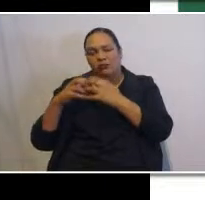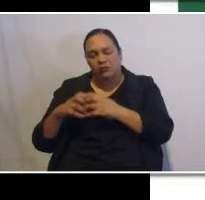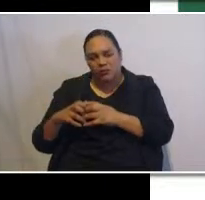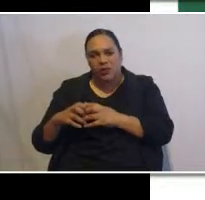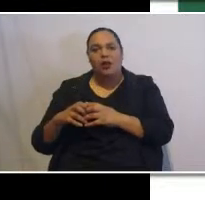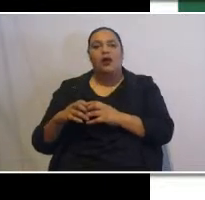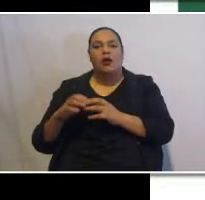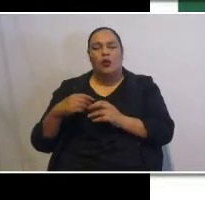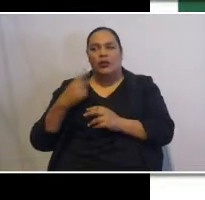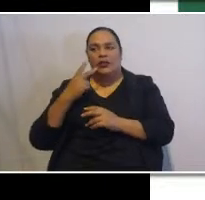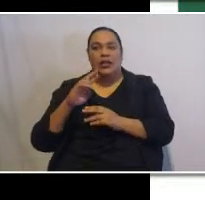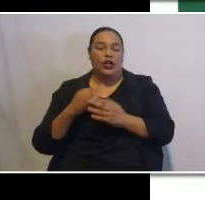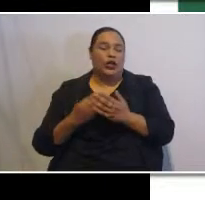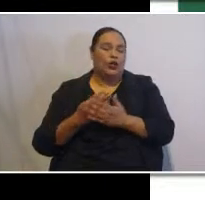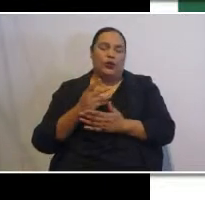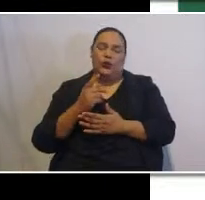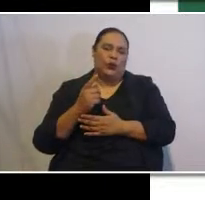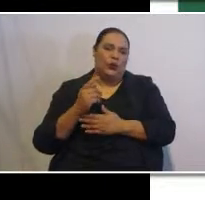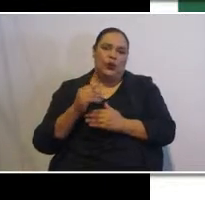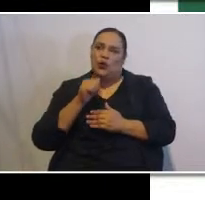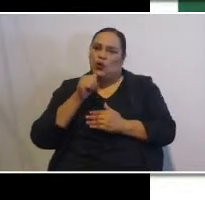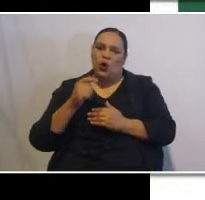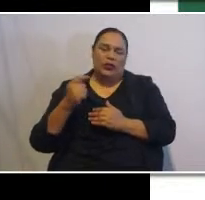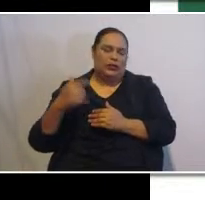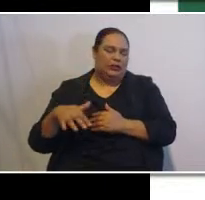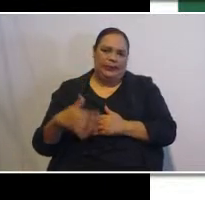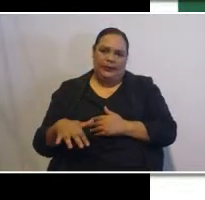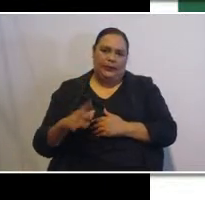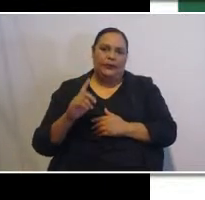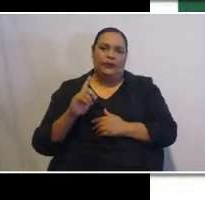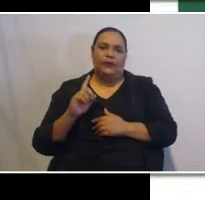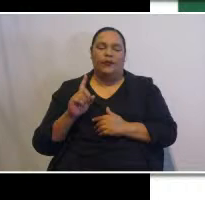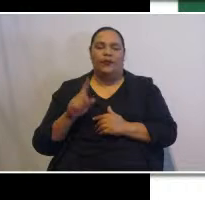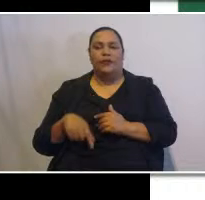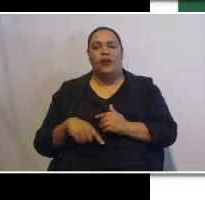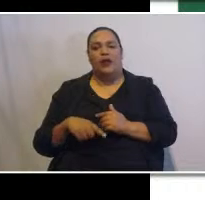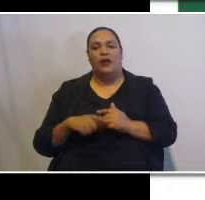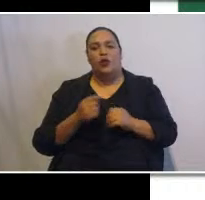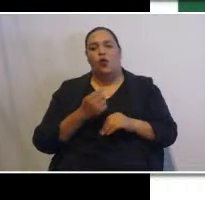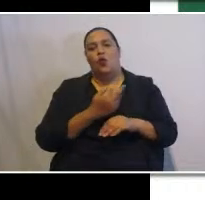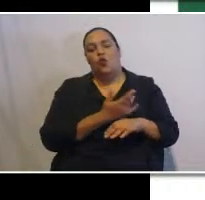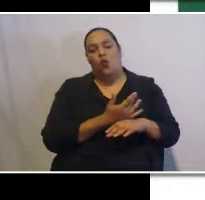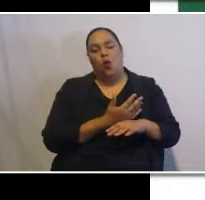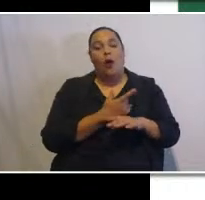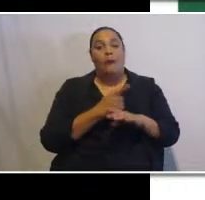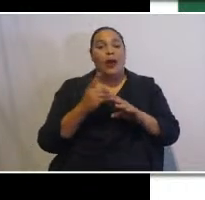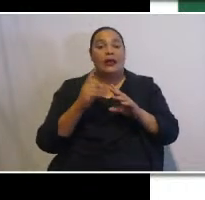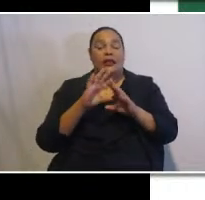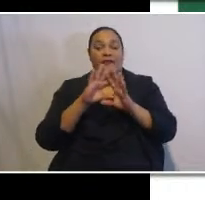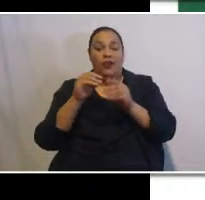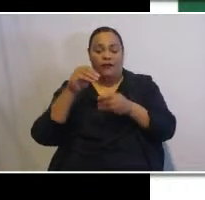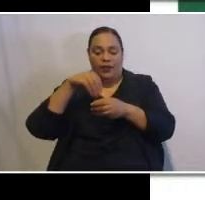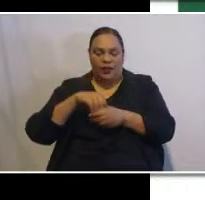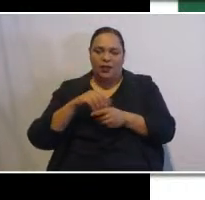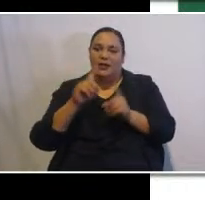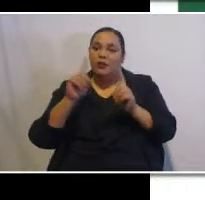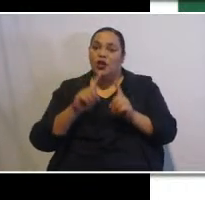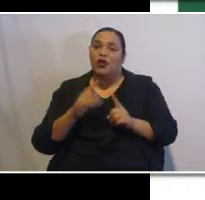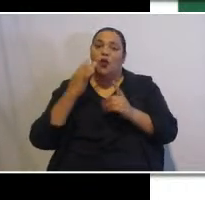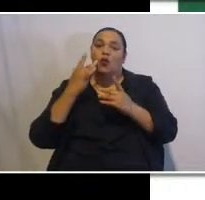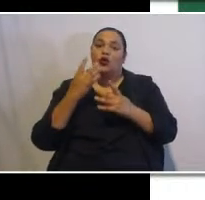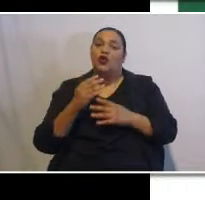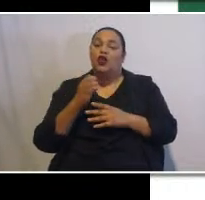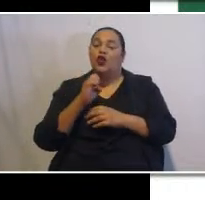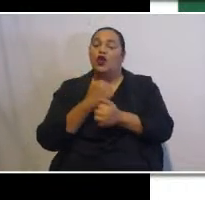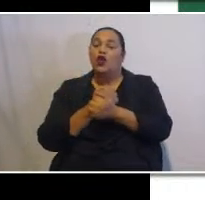like renewables are not that much more expensive than coal when you put everything in, and especially when you look at the carbon